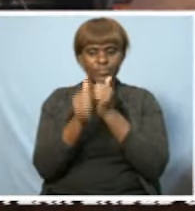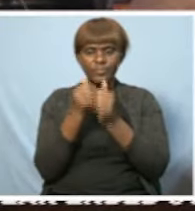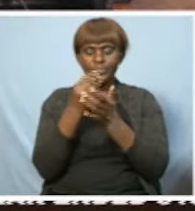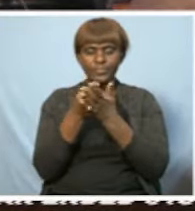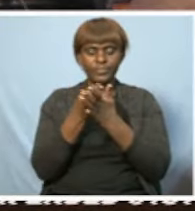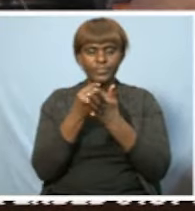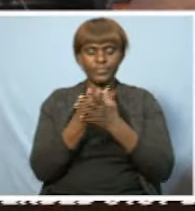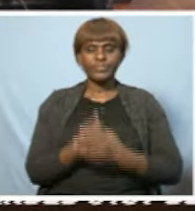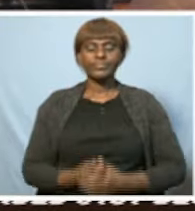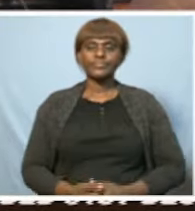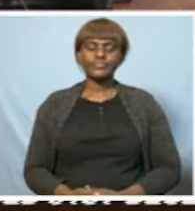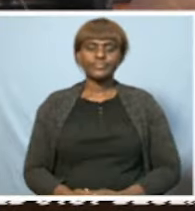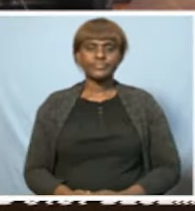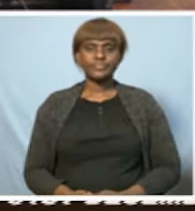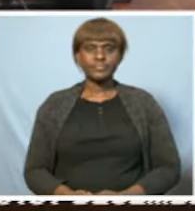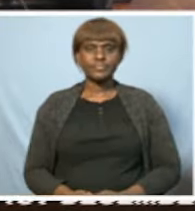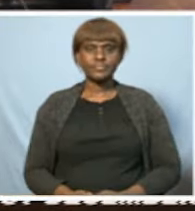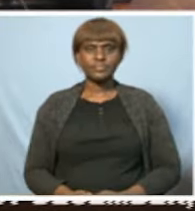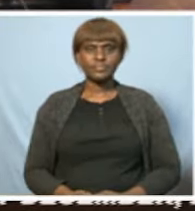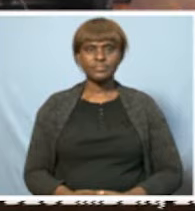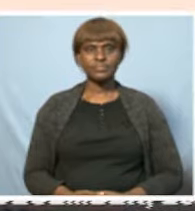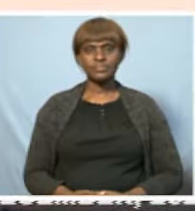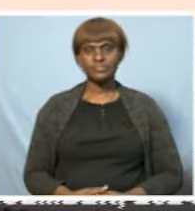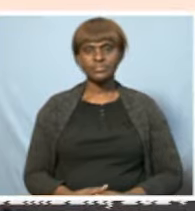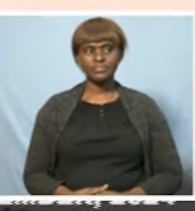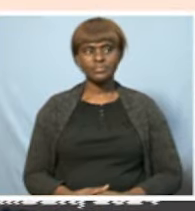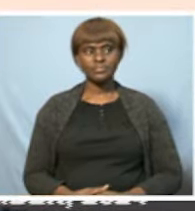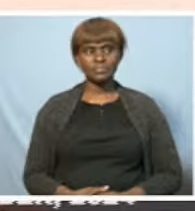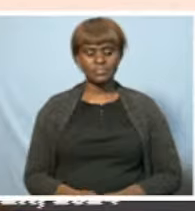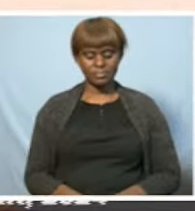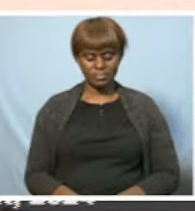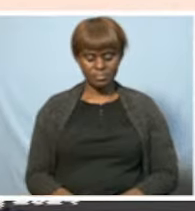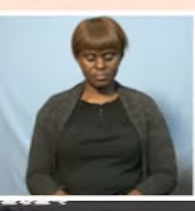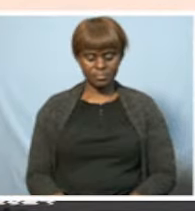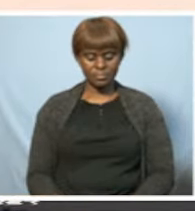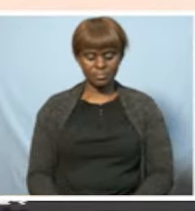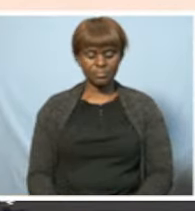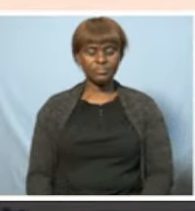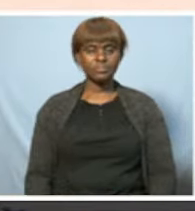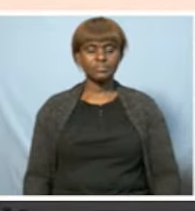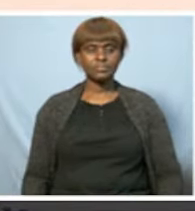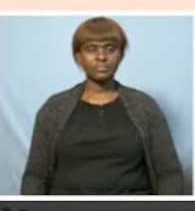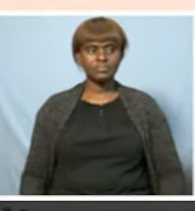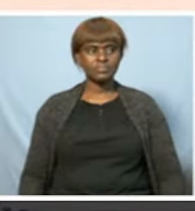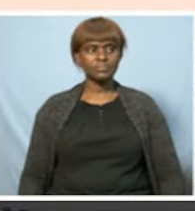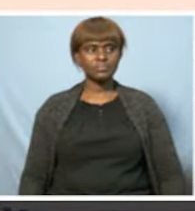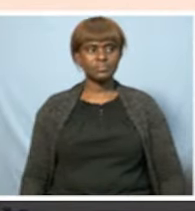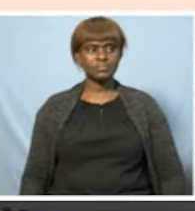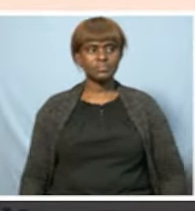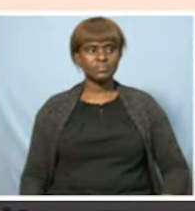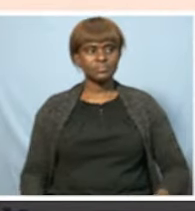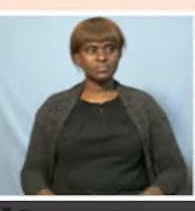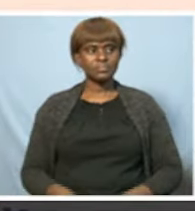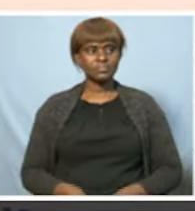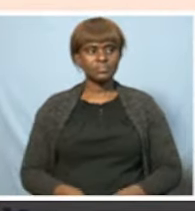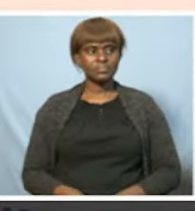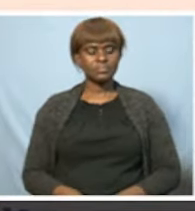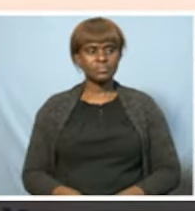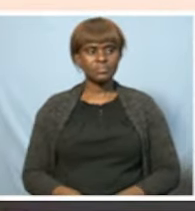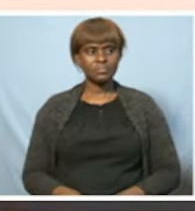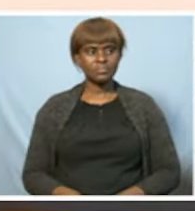Thank you very much. I'll make reference to the other booklet under appendix JK.